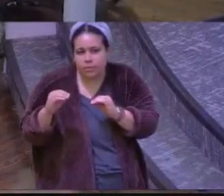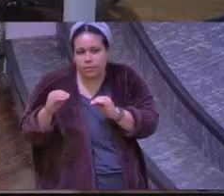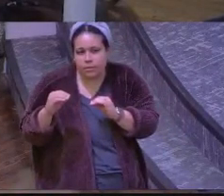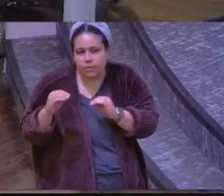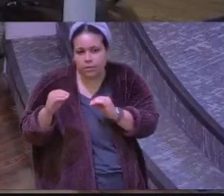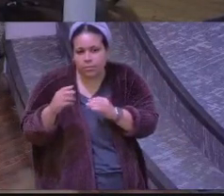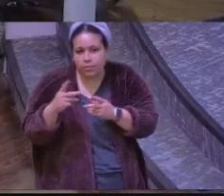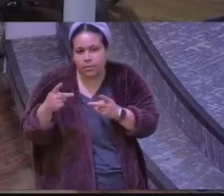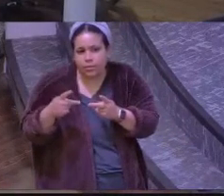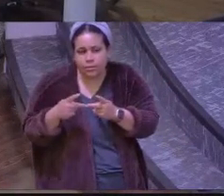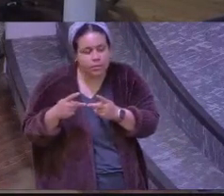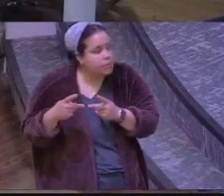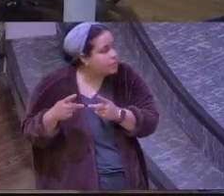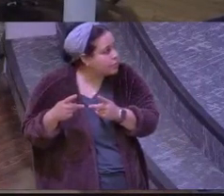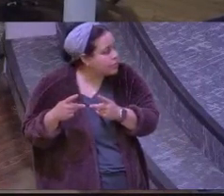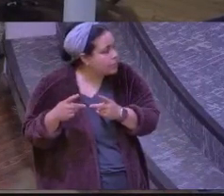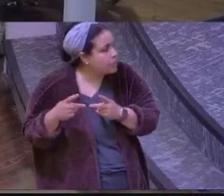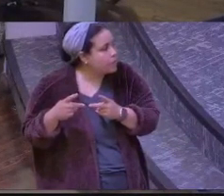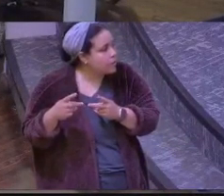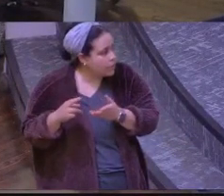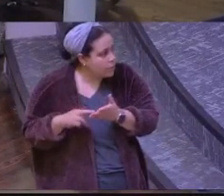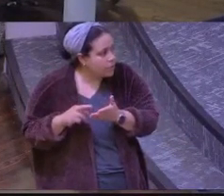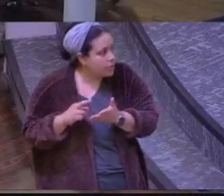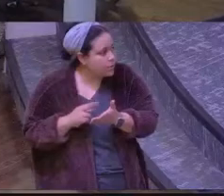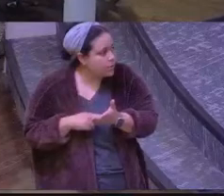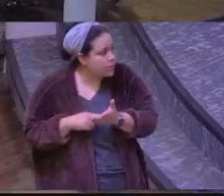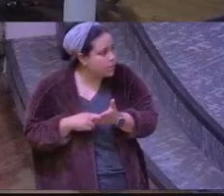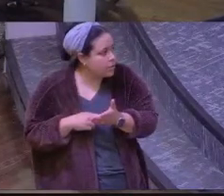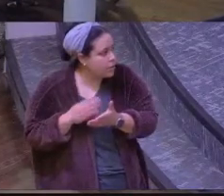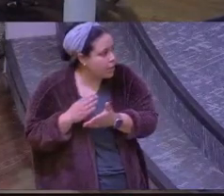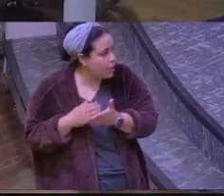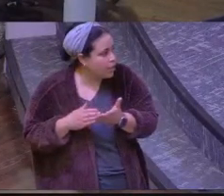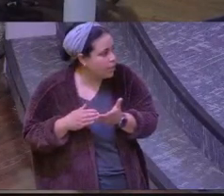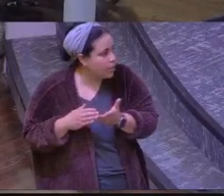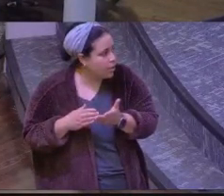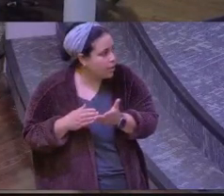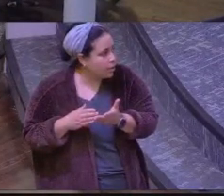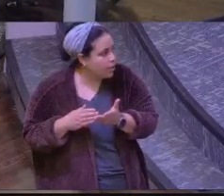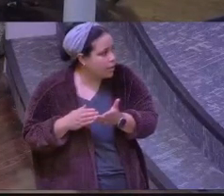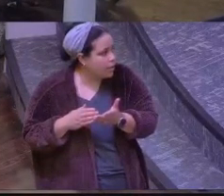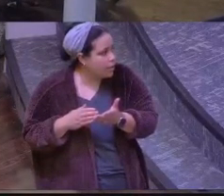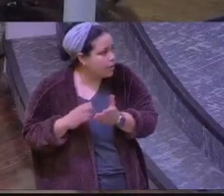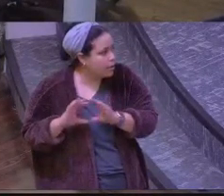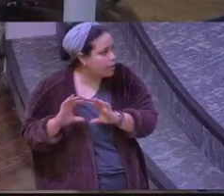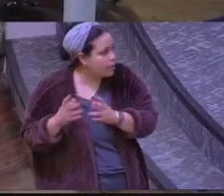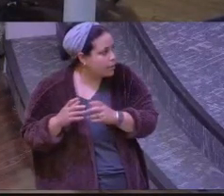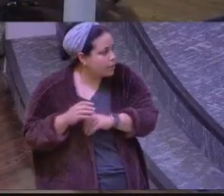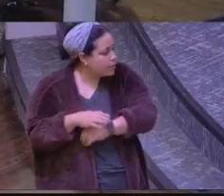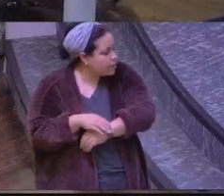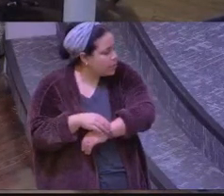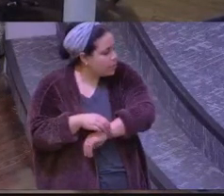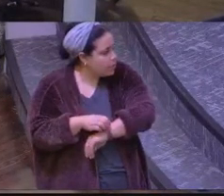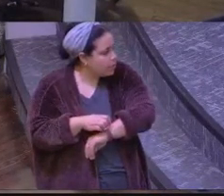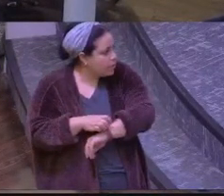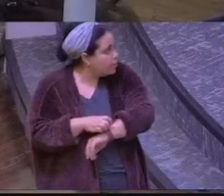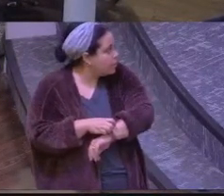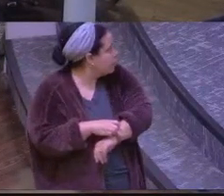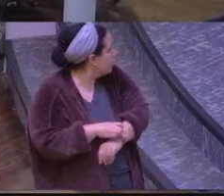receptionists, I'm guessing the registrar and receptionist, they would be a part of the Learning Center as well. Yes.